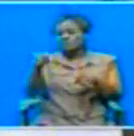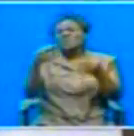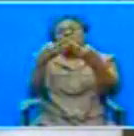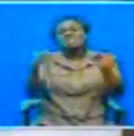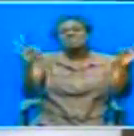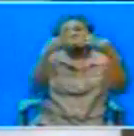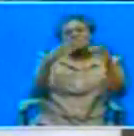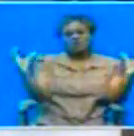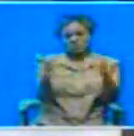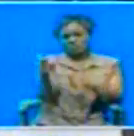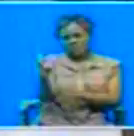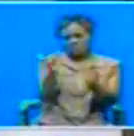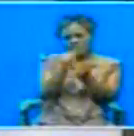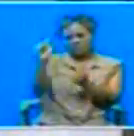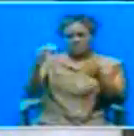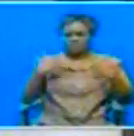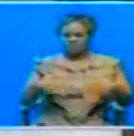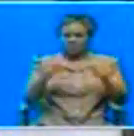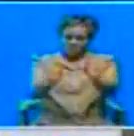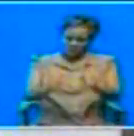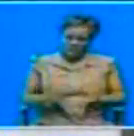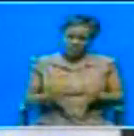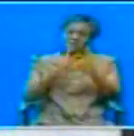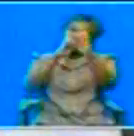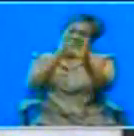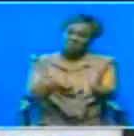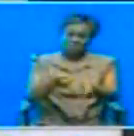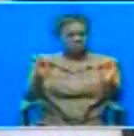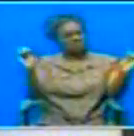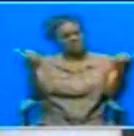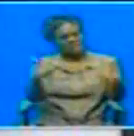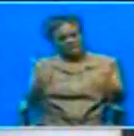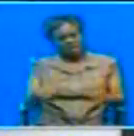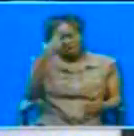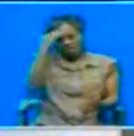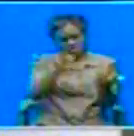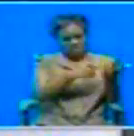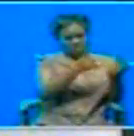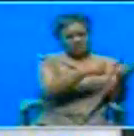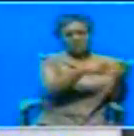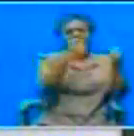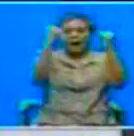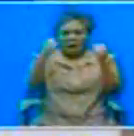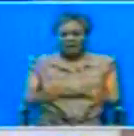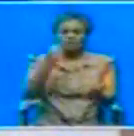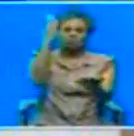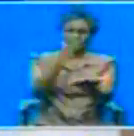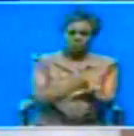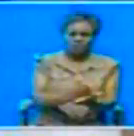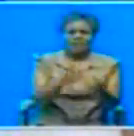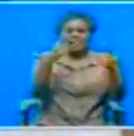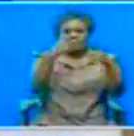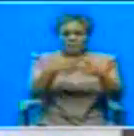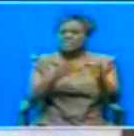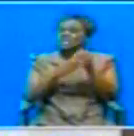walk scot-free. Rape cases are hardly reported here. The statistics are difficult to prove. But